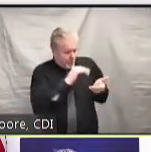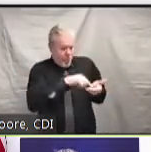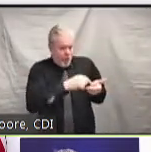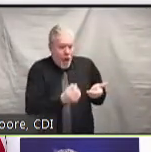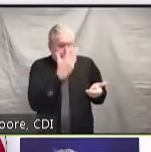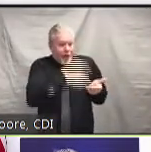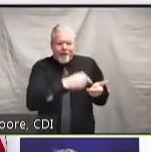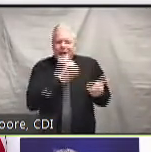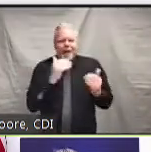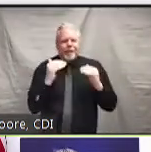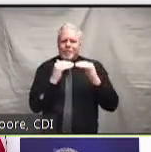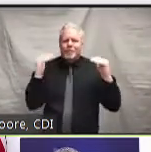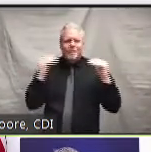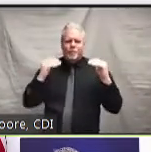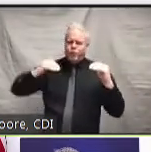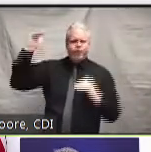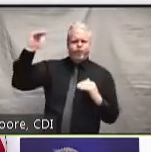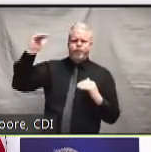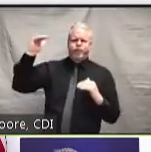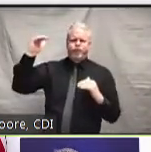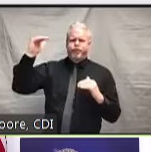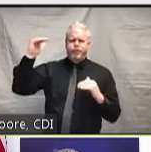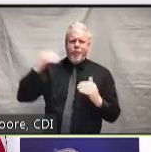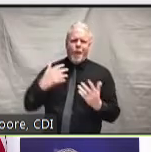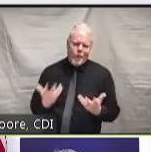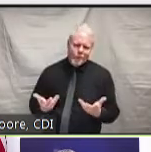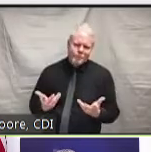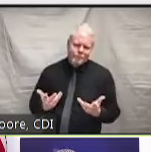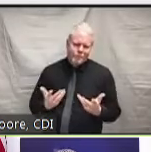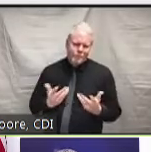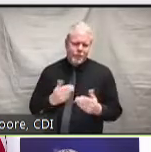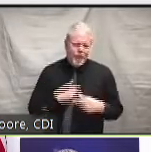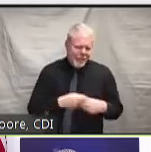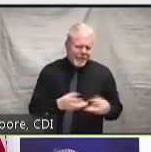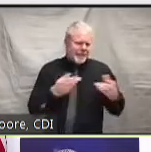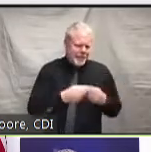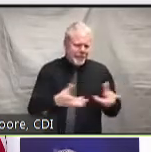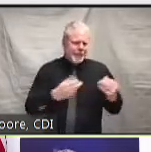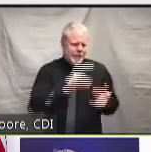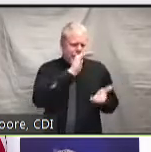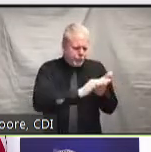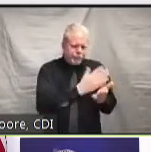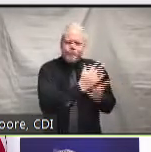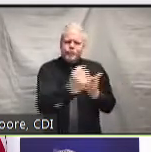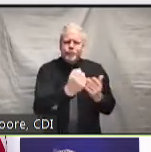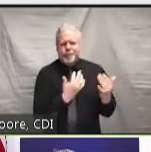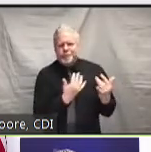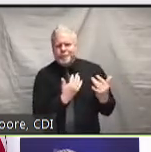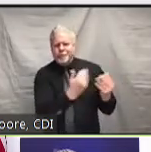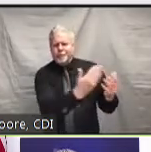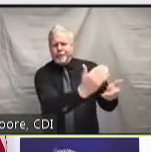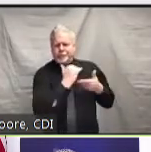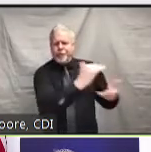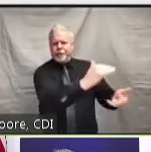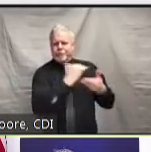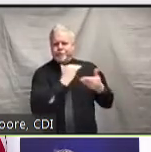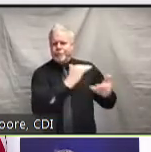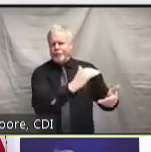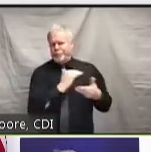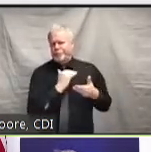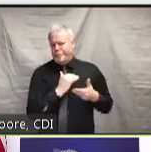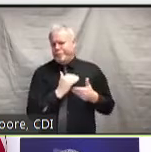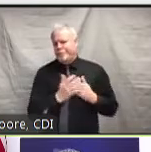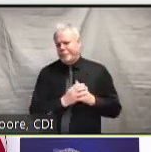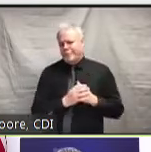eligibility what can be expanded and it can be revisited. And, you know, so at